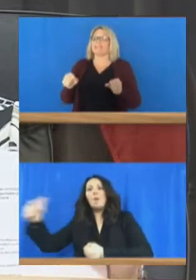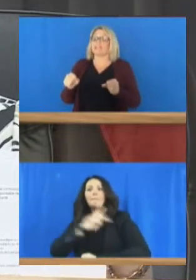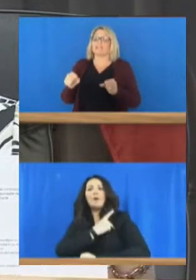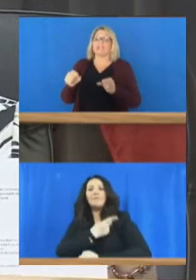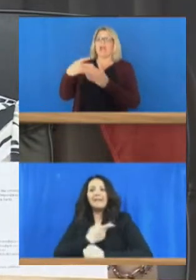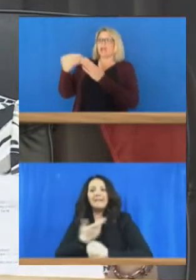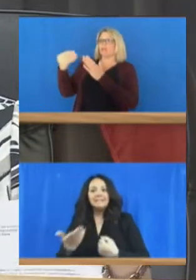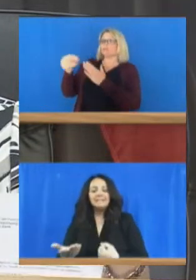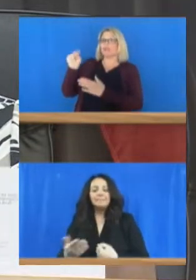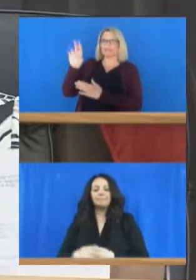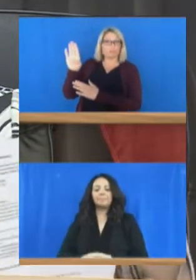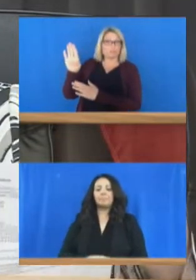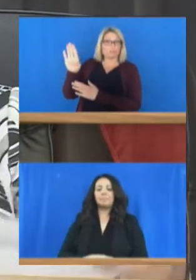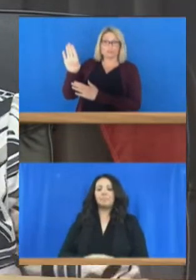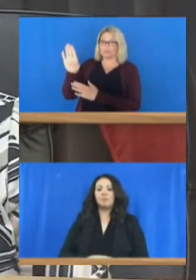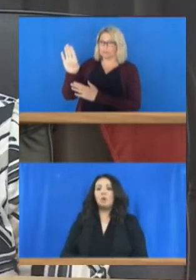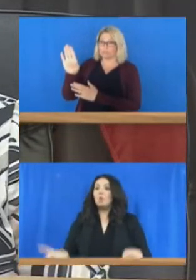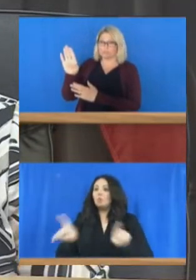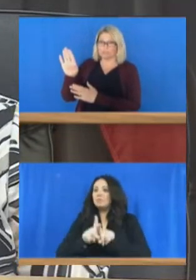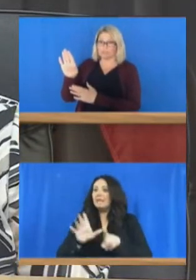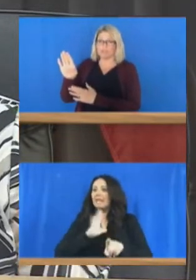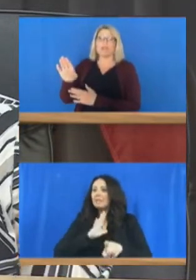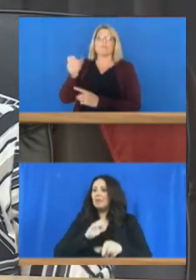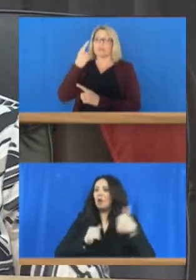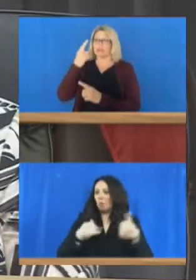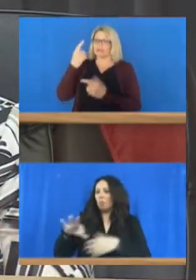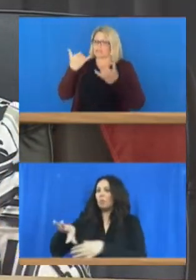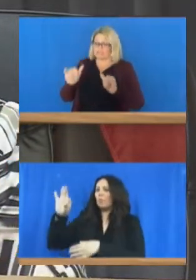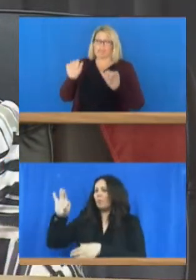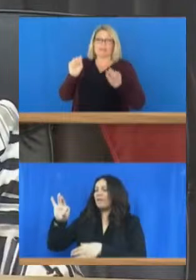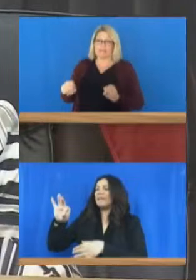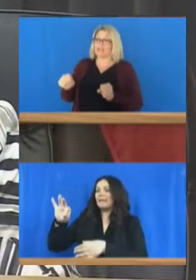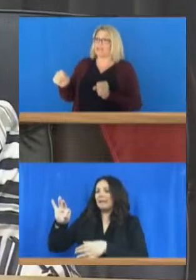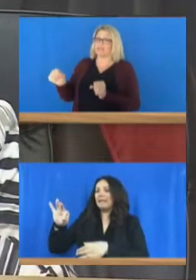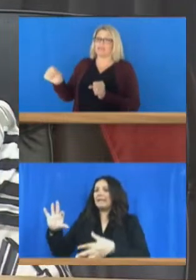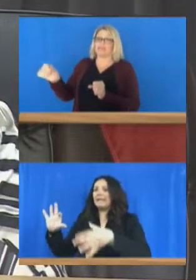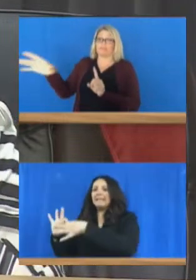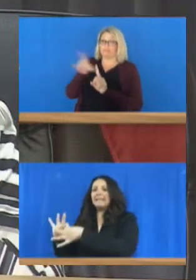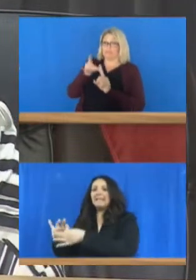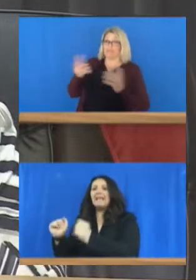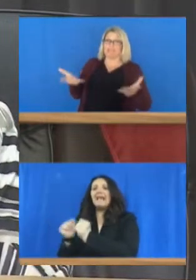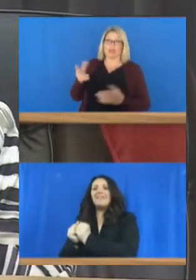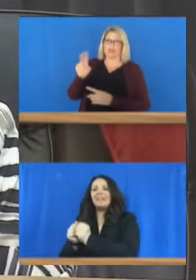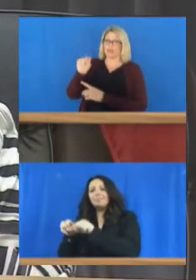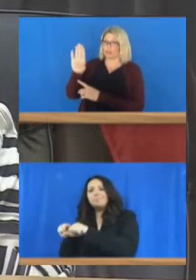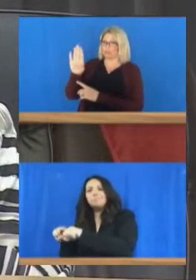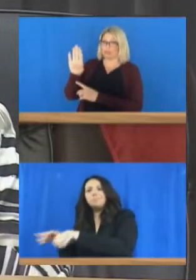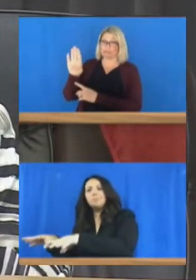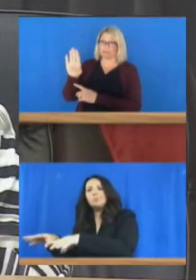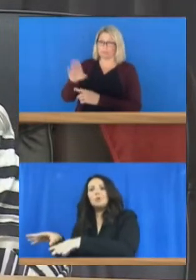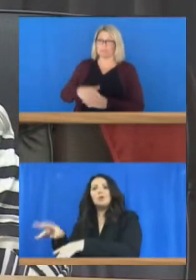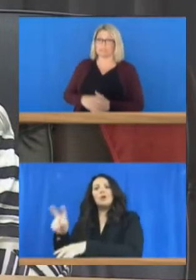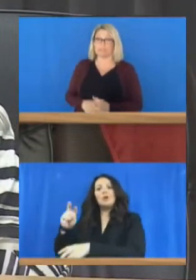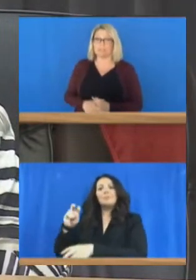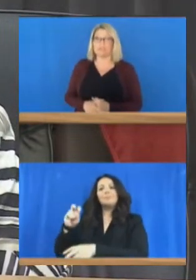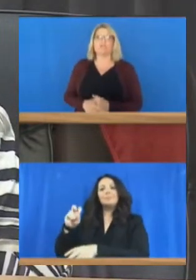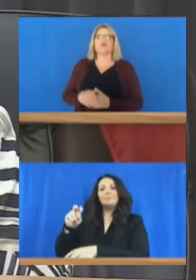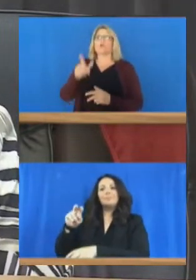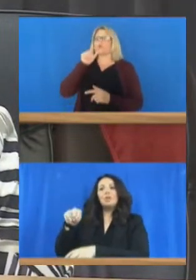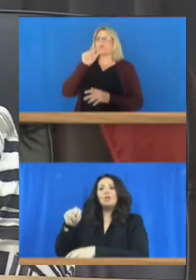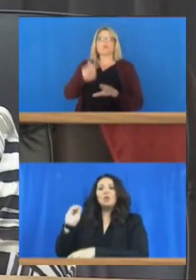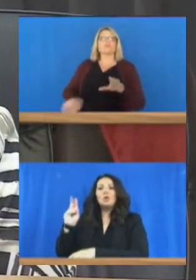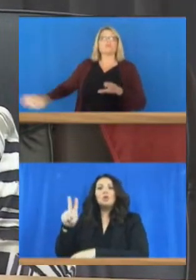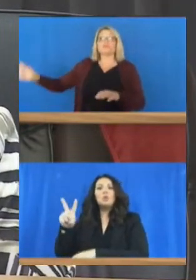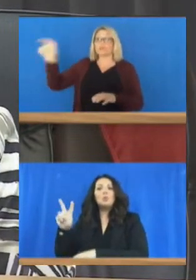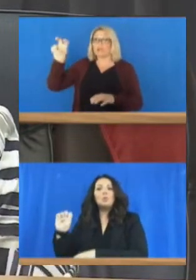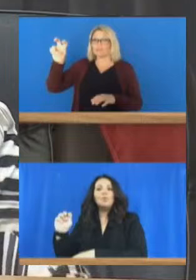with the variants, we are seeing situations where people are doing everything right, and we're still seeing some situations where transmission